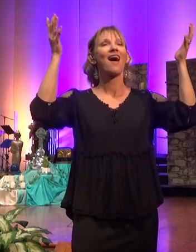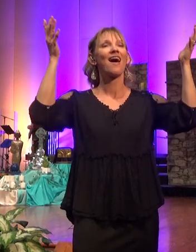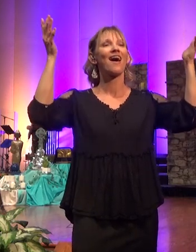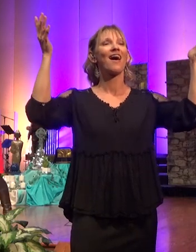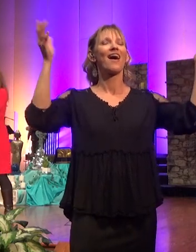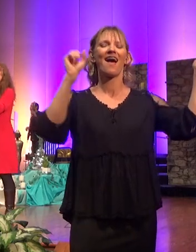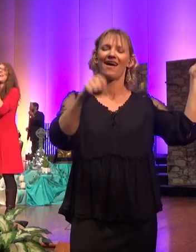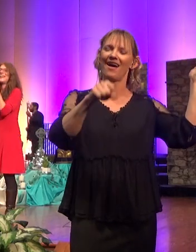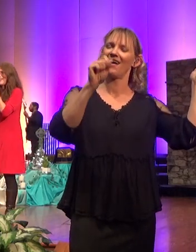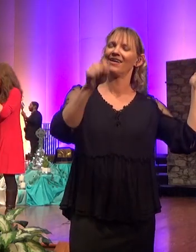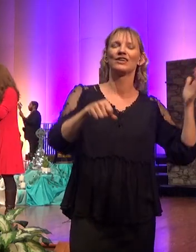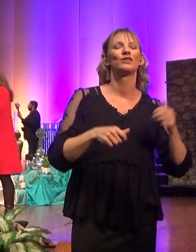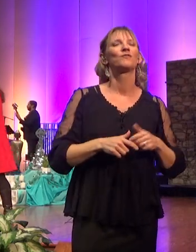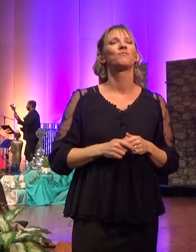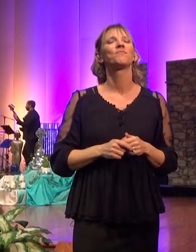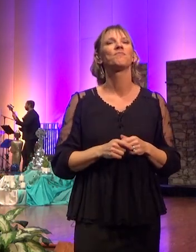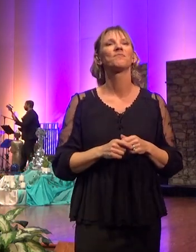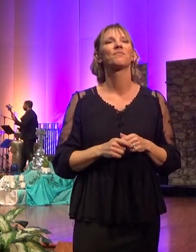yeah.